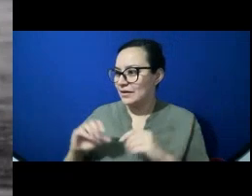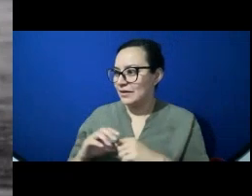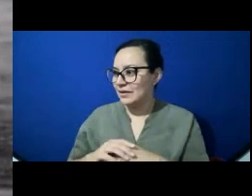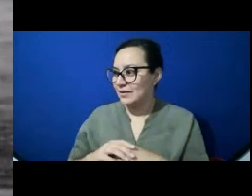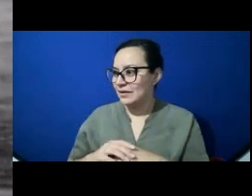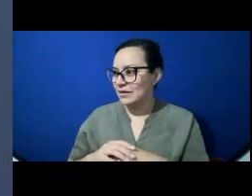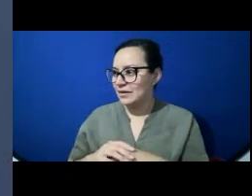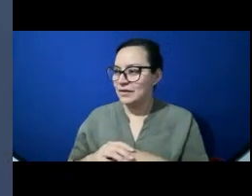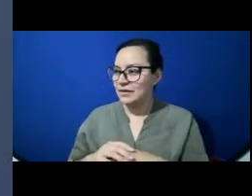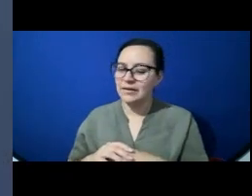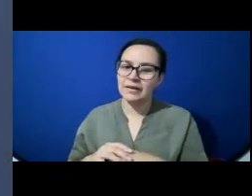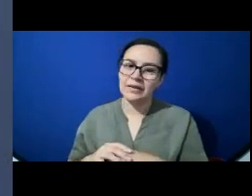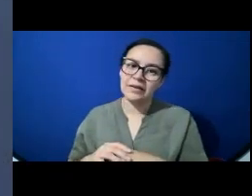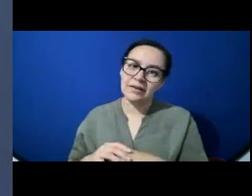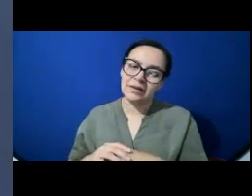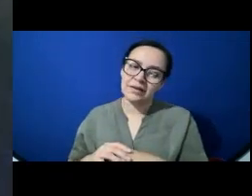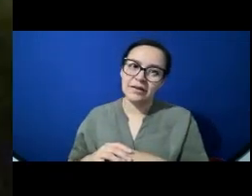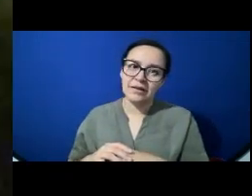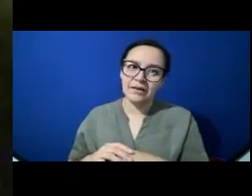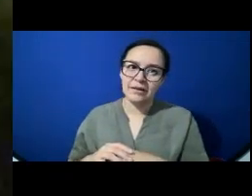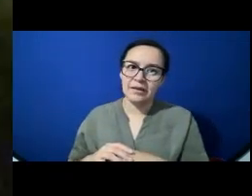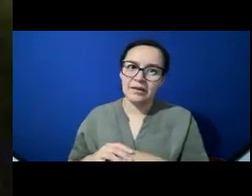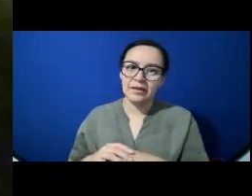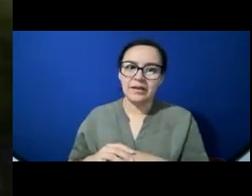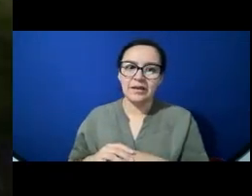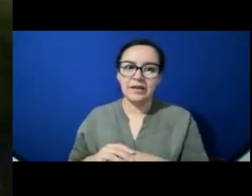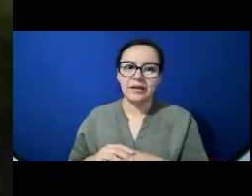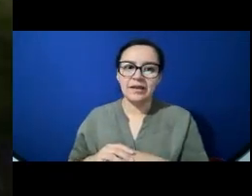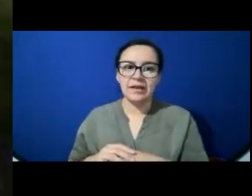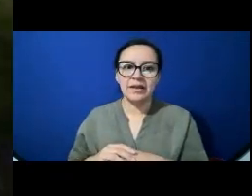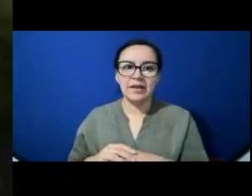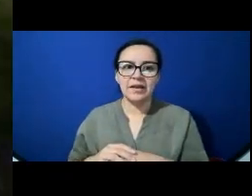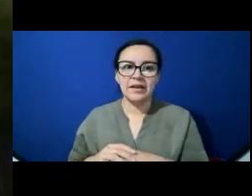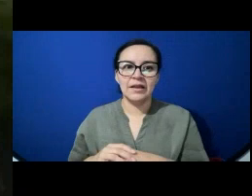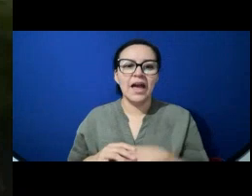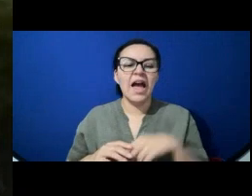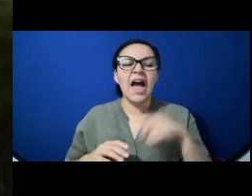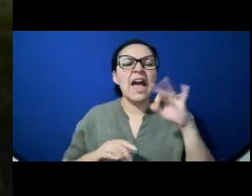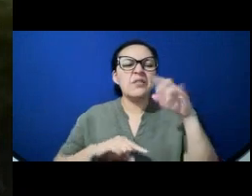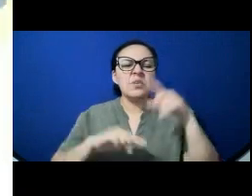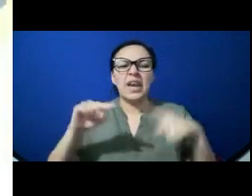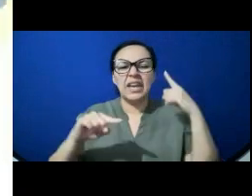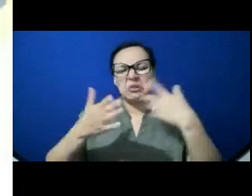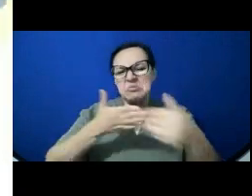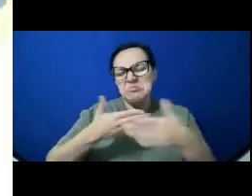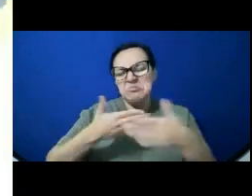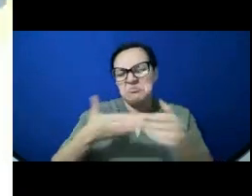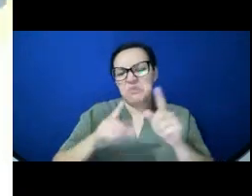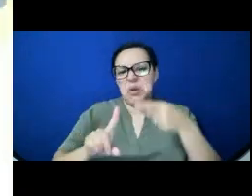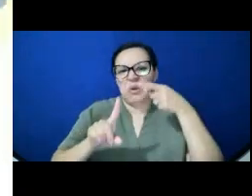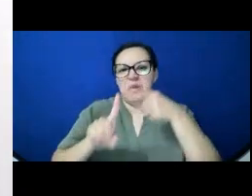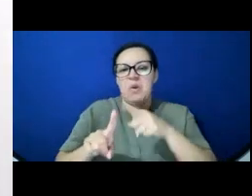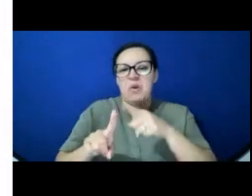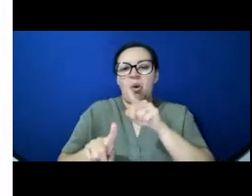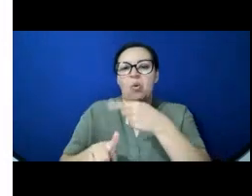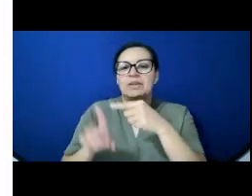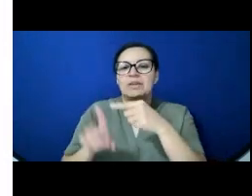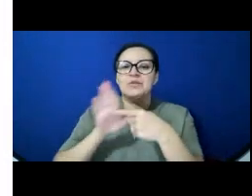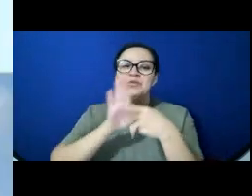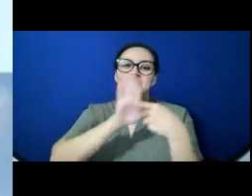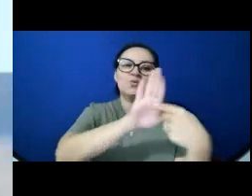We cannot hear the audio. If this is a preview, if you can't hear